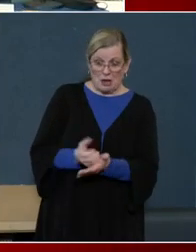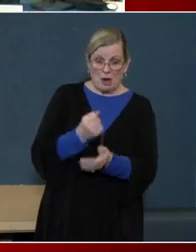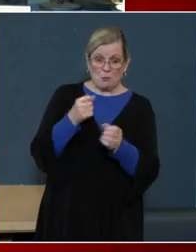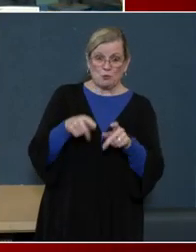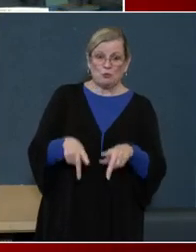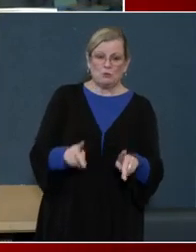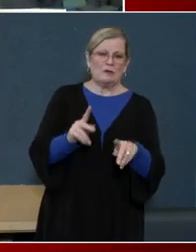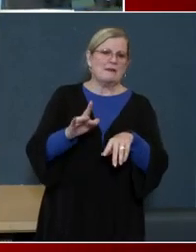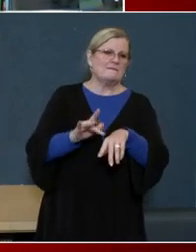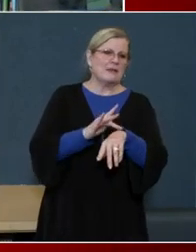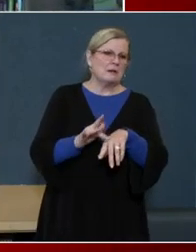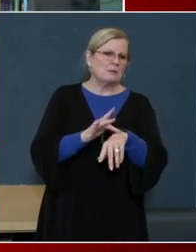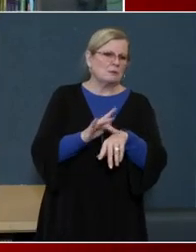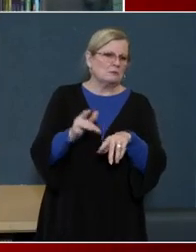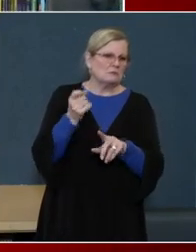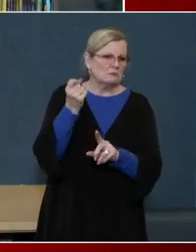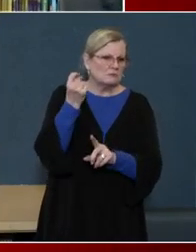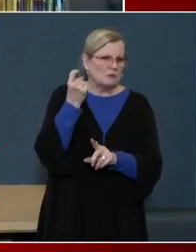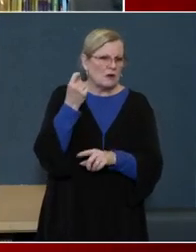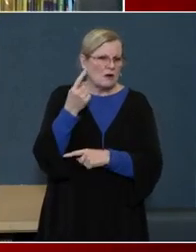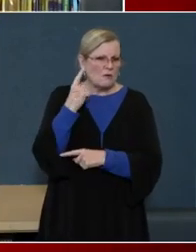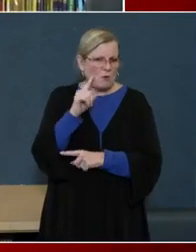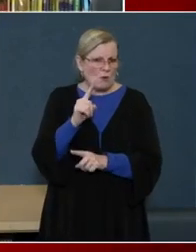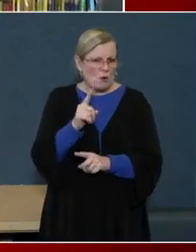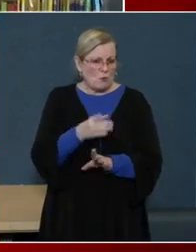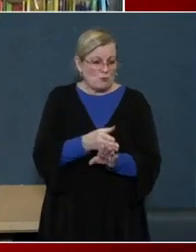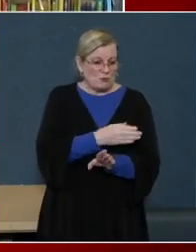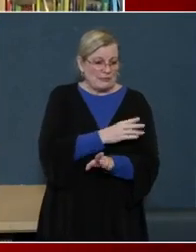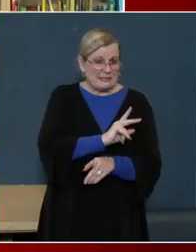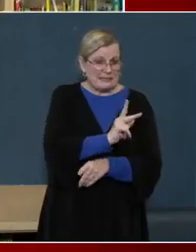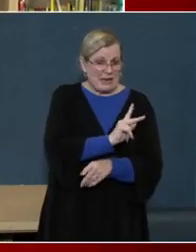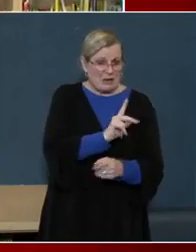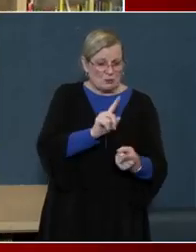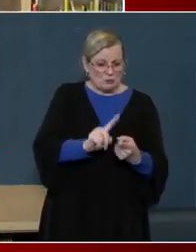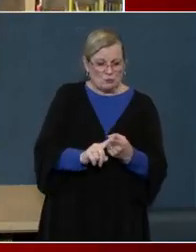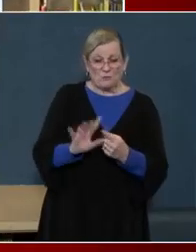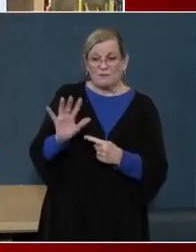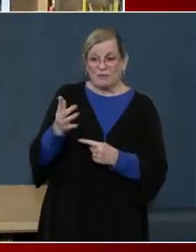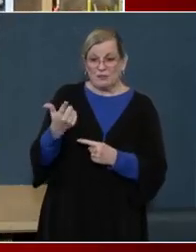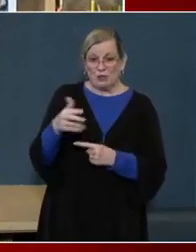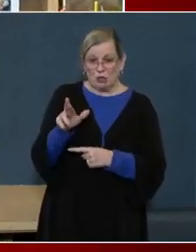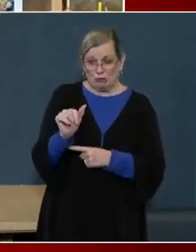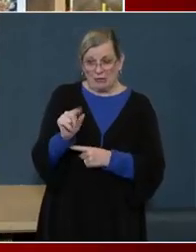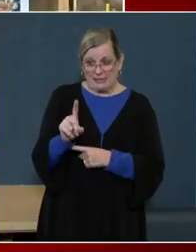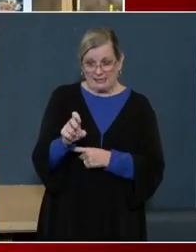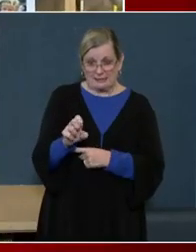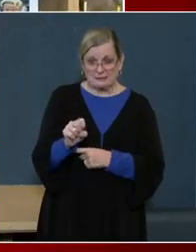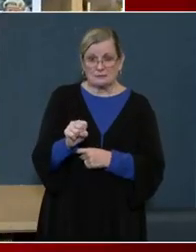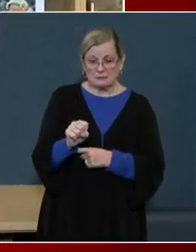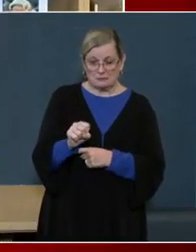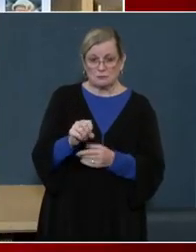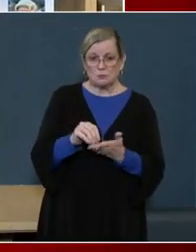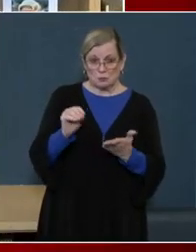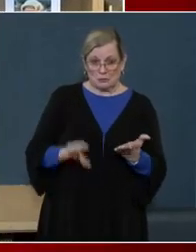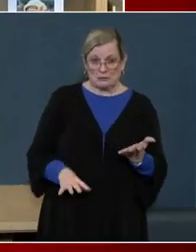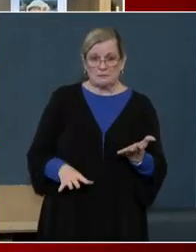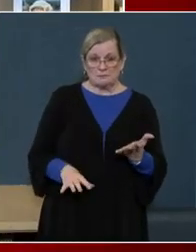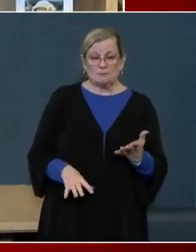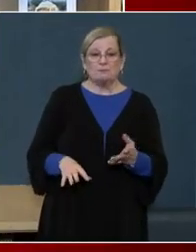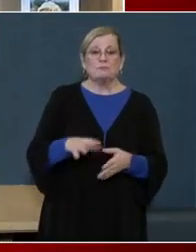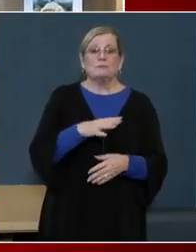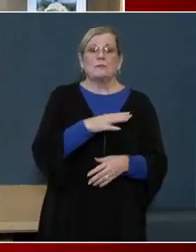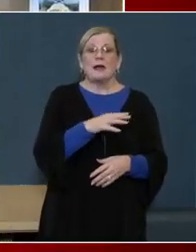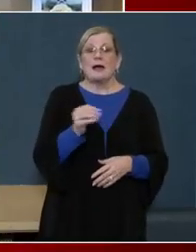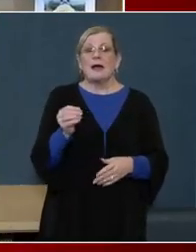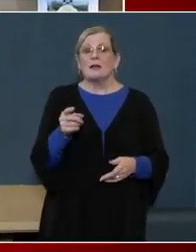for pre-K through fifth grade. And so parents, and you saw the how